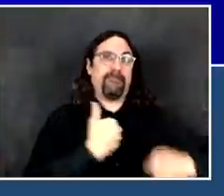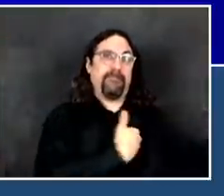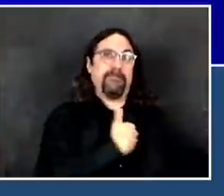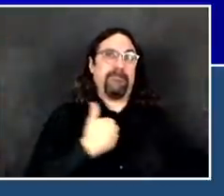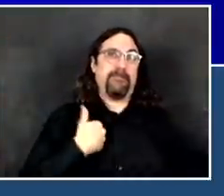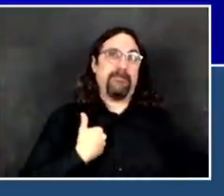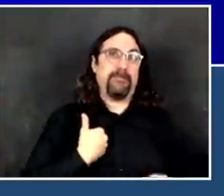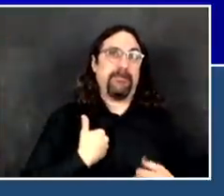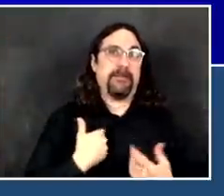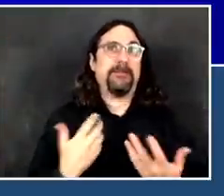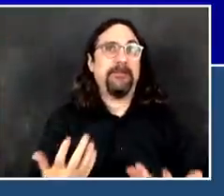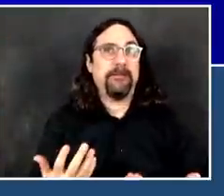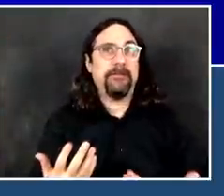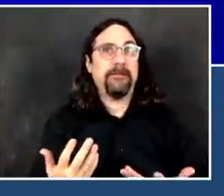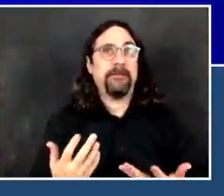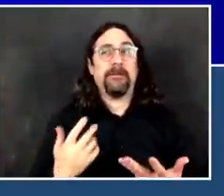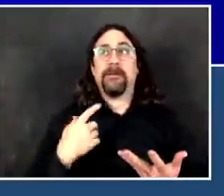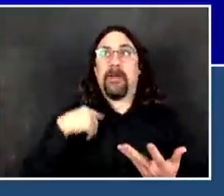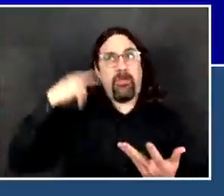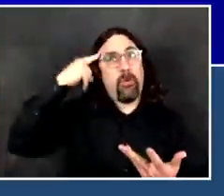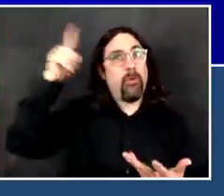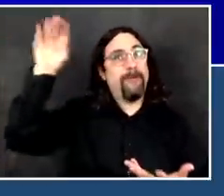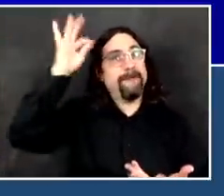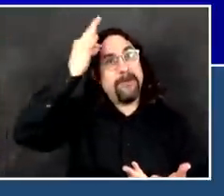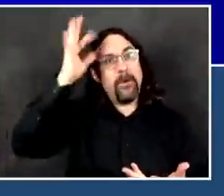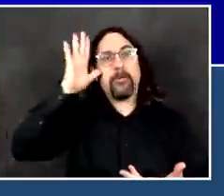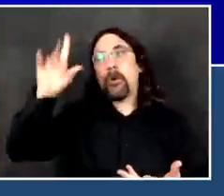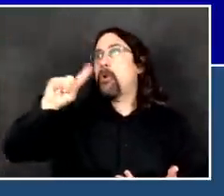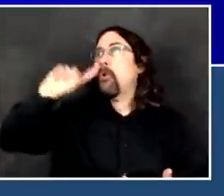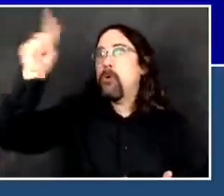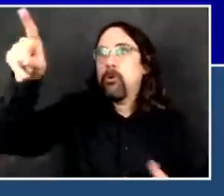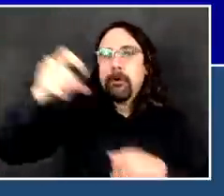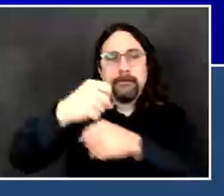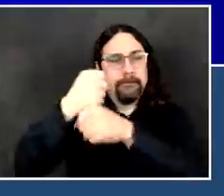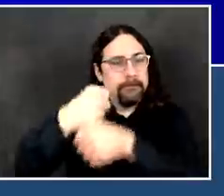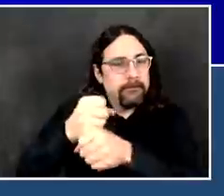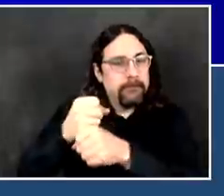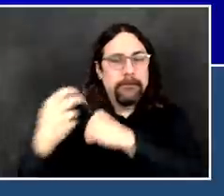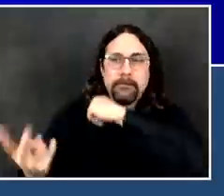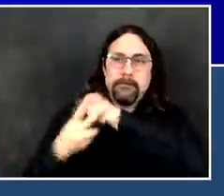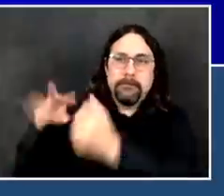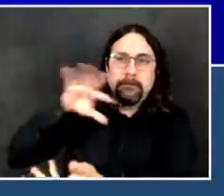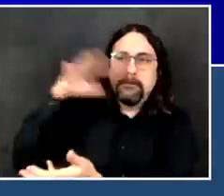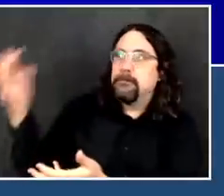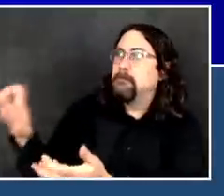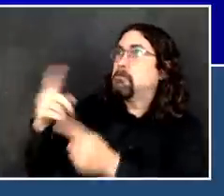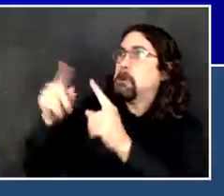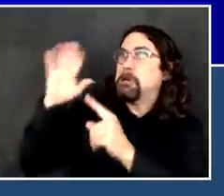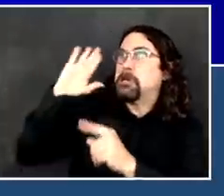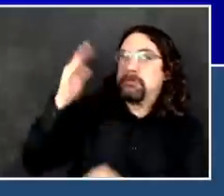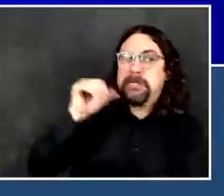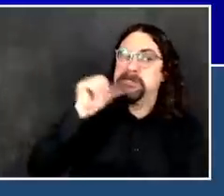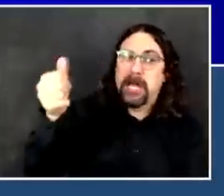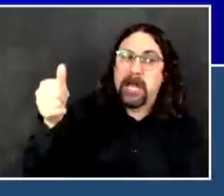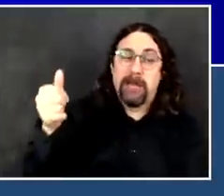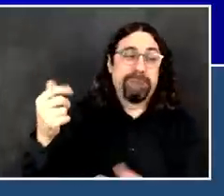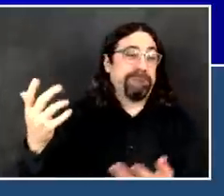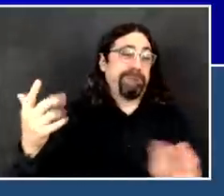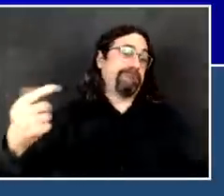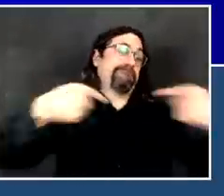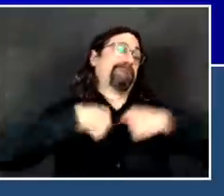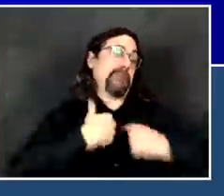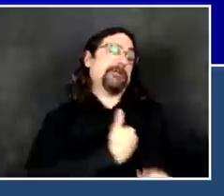the message that we have to start producing these things all over the country again and be self-sufficient as a nation. But until that day comes, New York